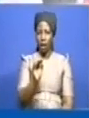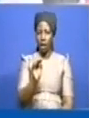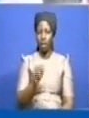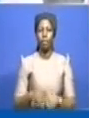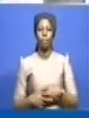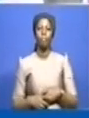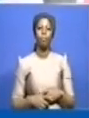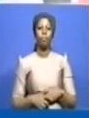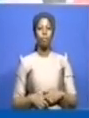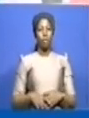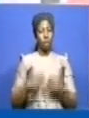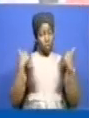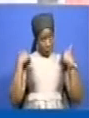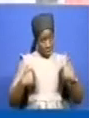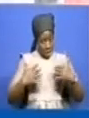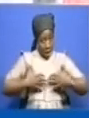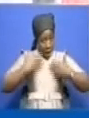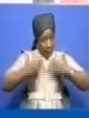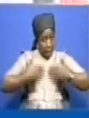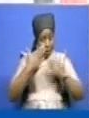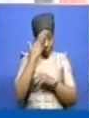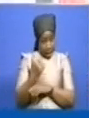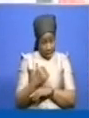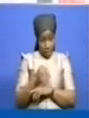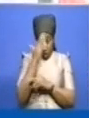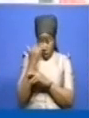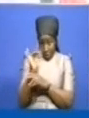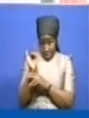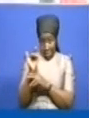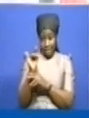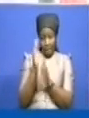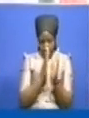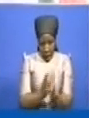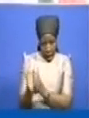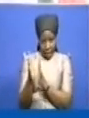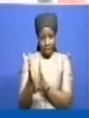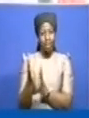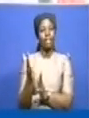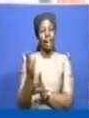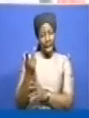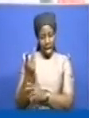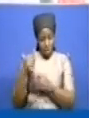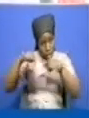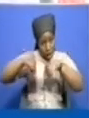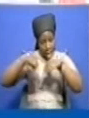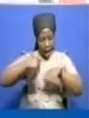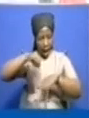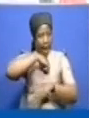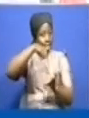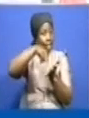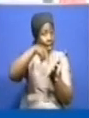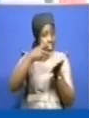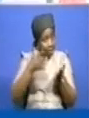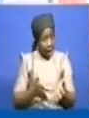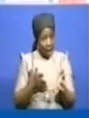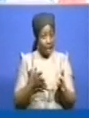fact, I am happy to say, as a result of that initiative, we are standing here today,